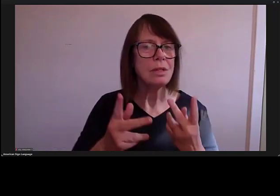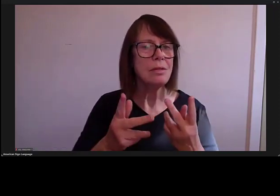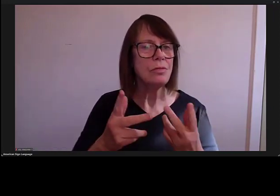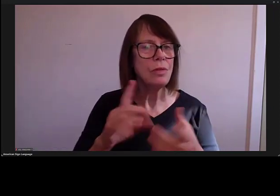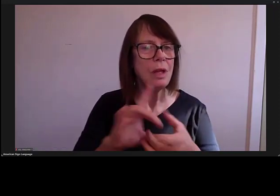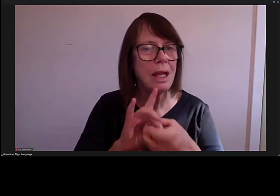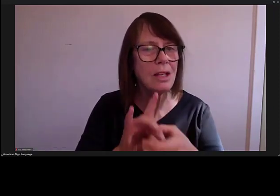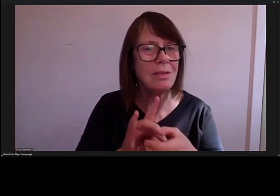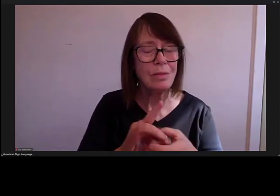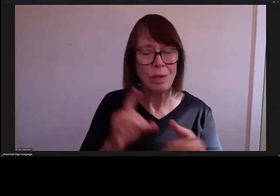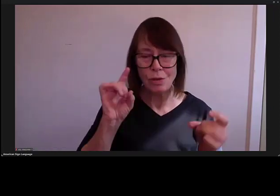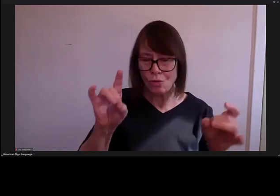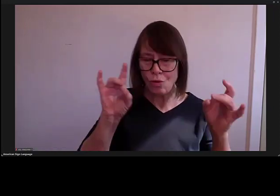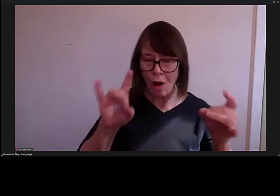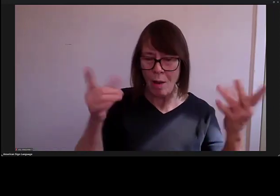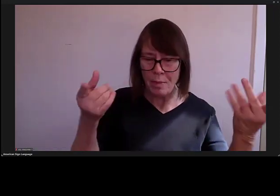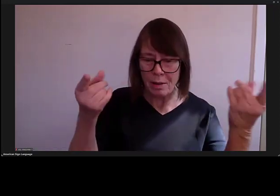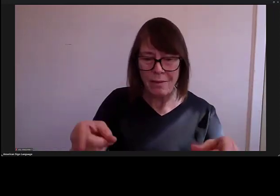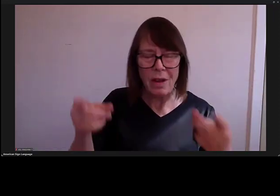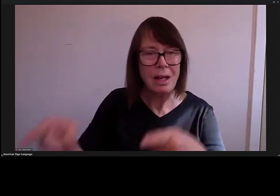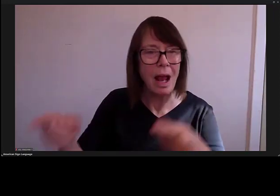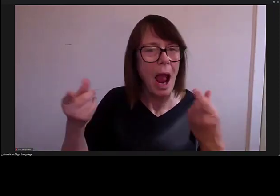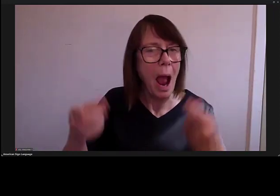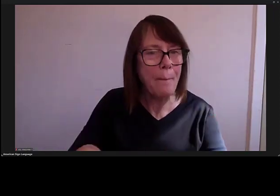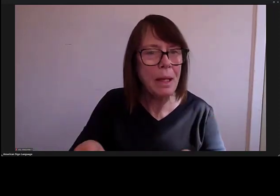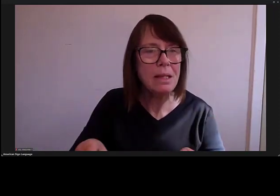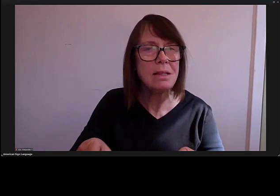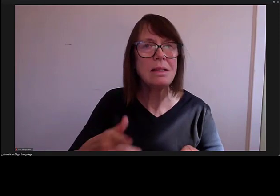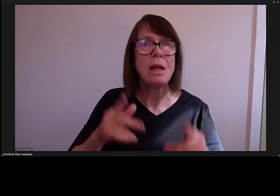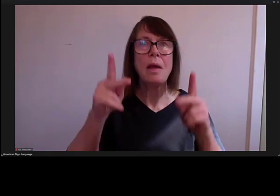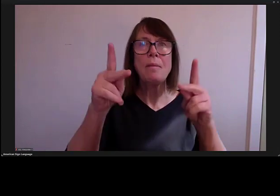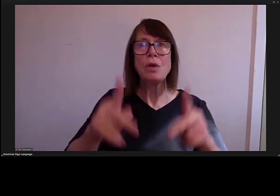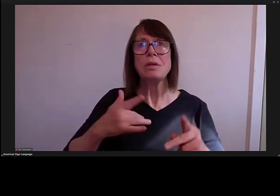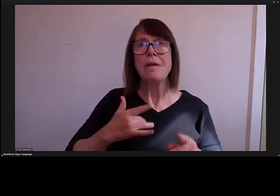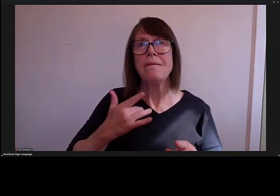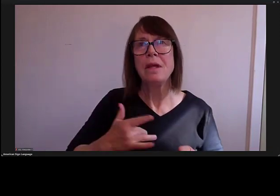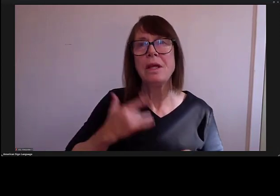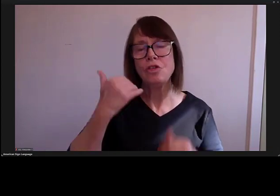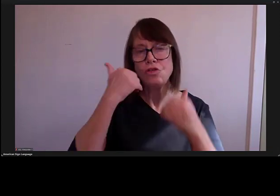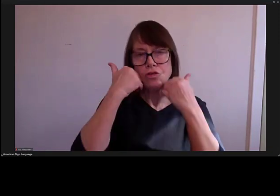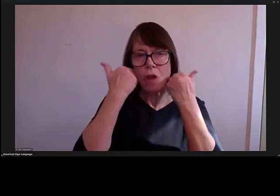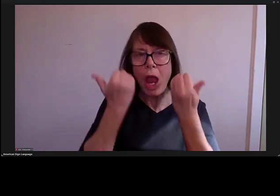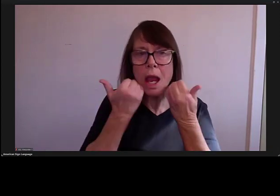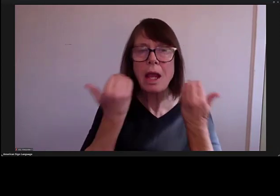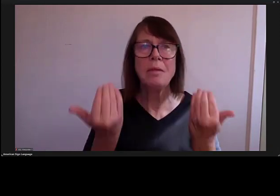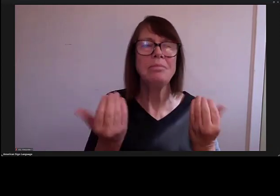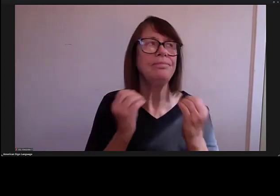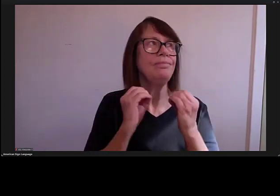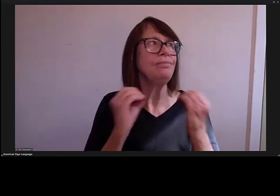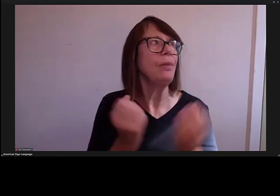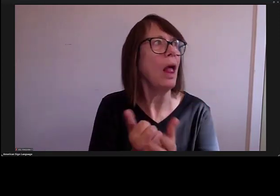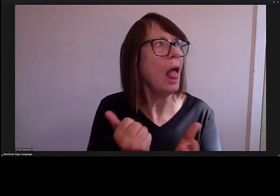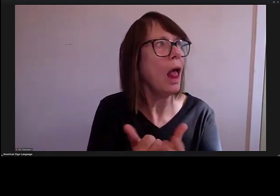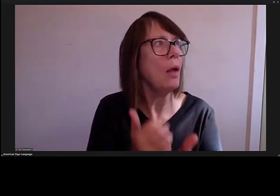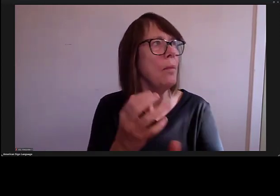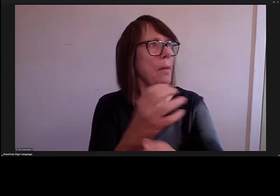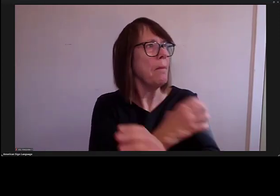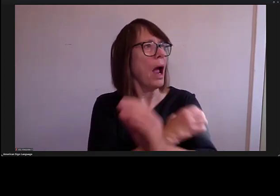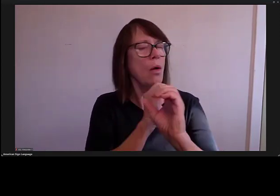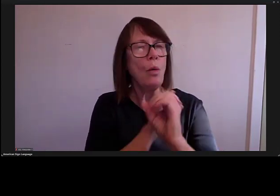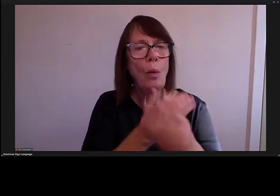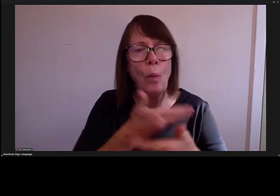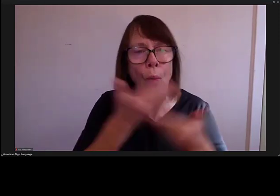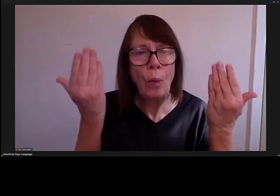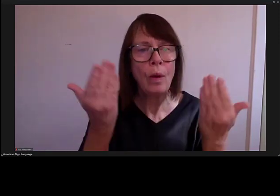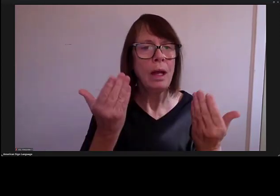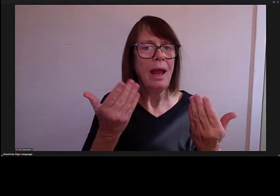after a traumatic event occurs, a person with trauma can feel shame, helplessness, powerlessness, and intense